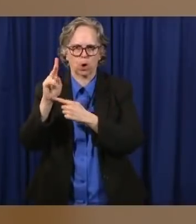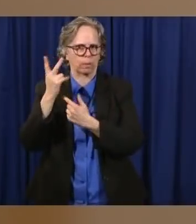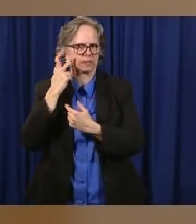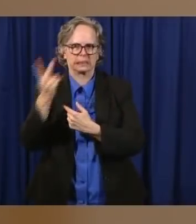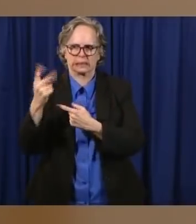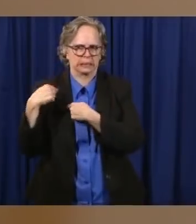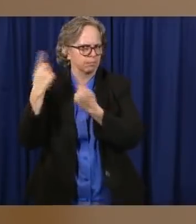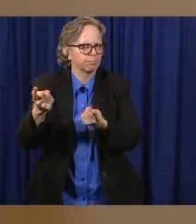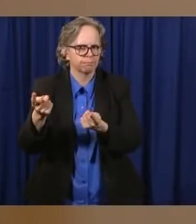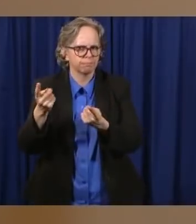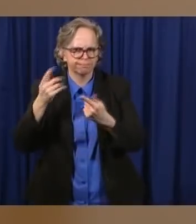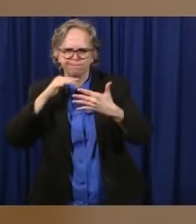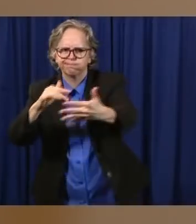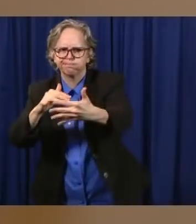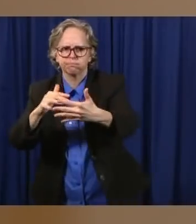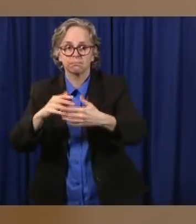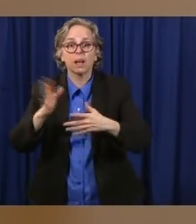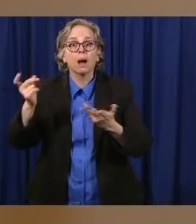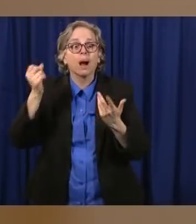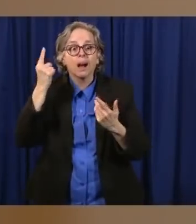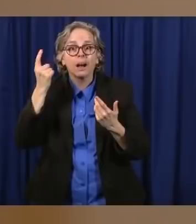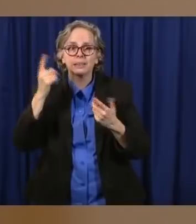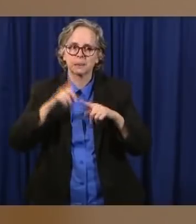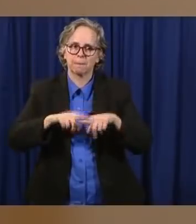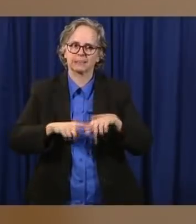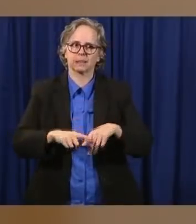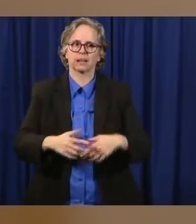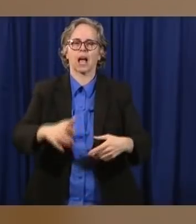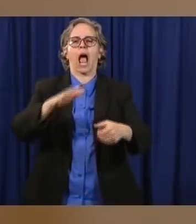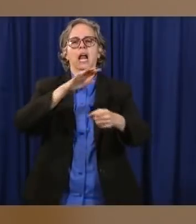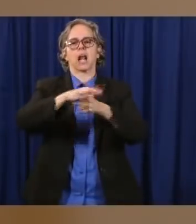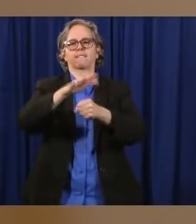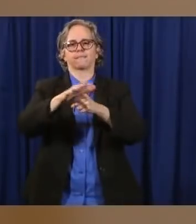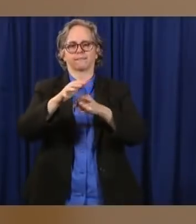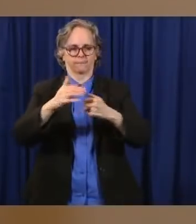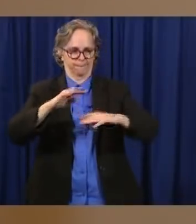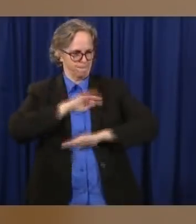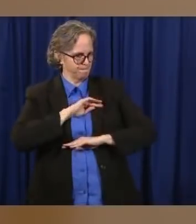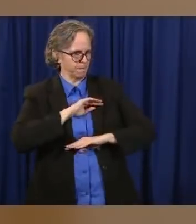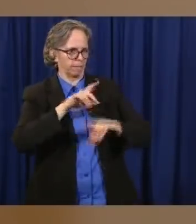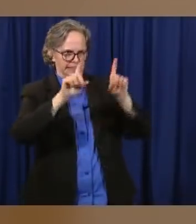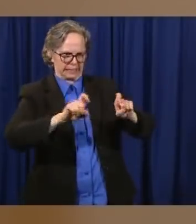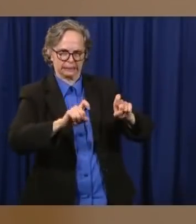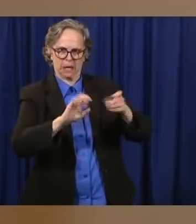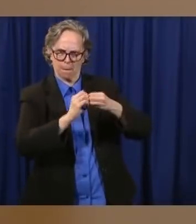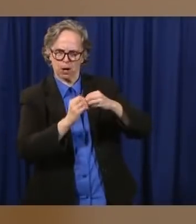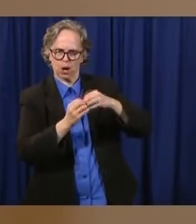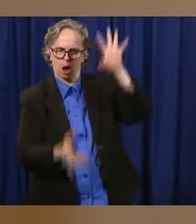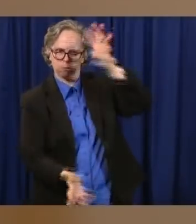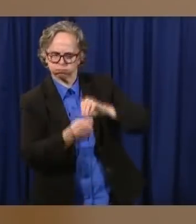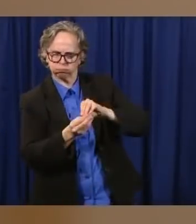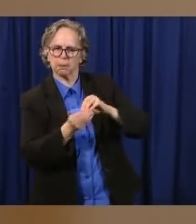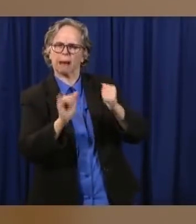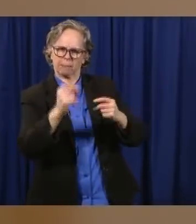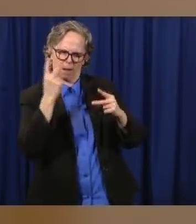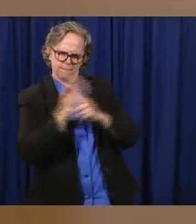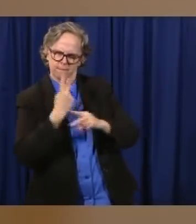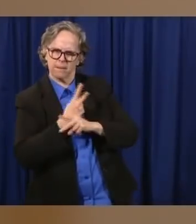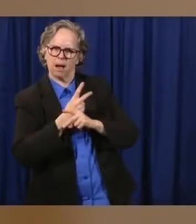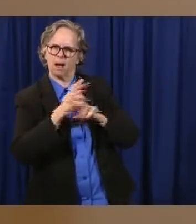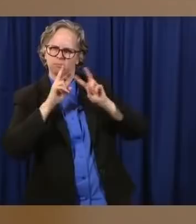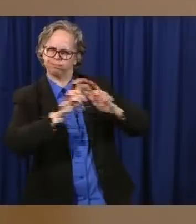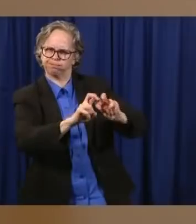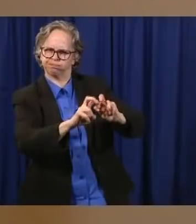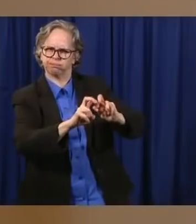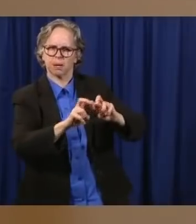enough testing, because we really need to be able, we want to know who's sick, and we want to let the people who have recovered go back